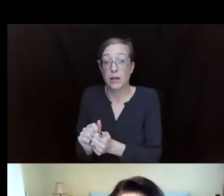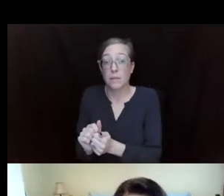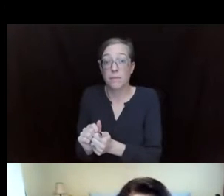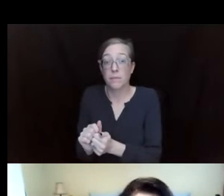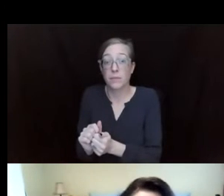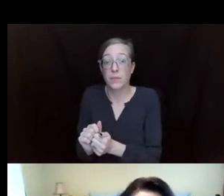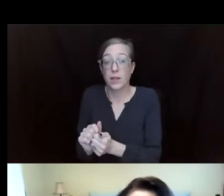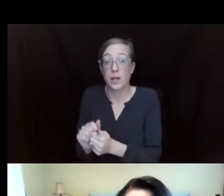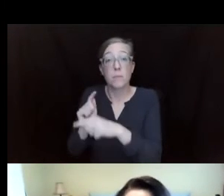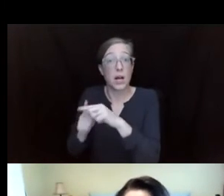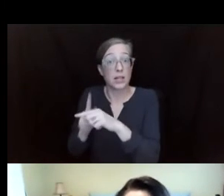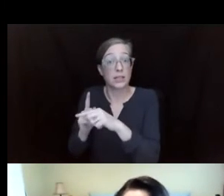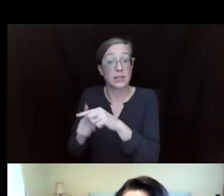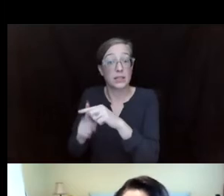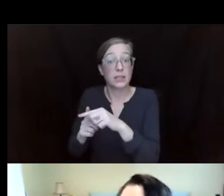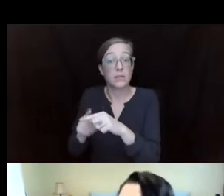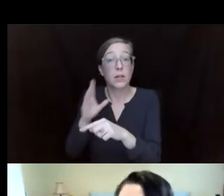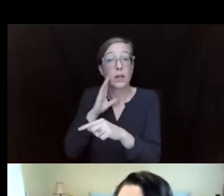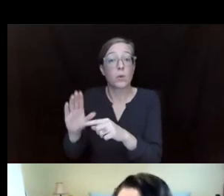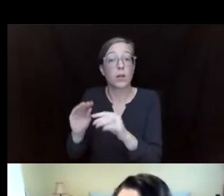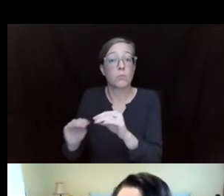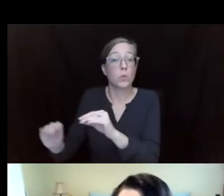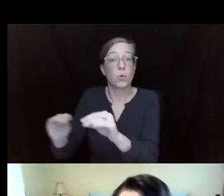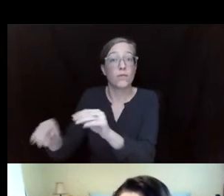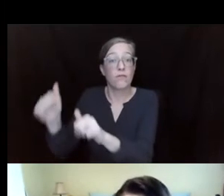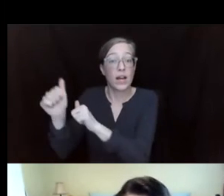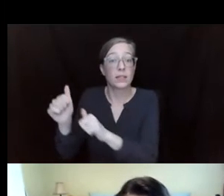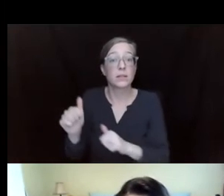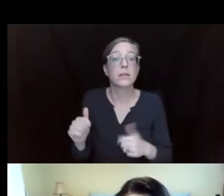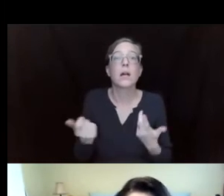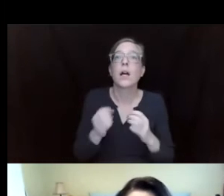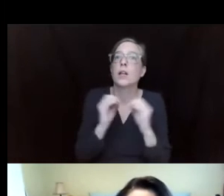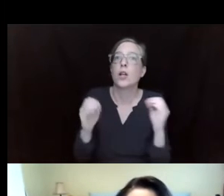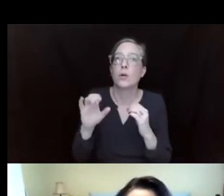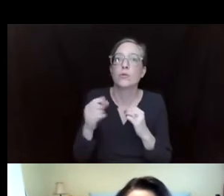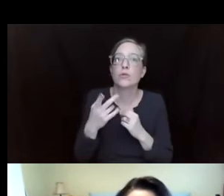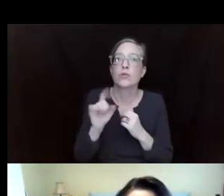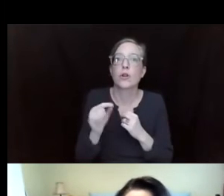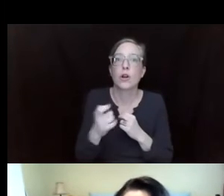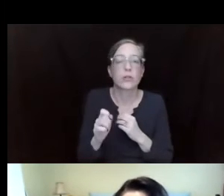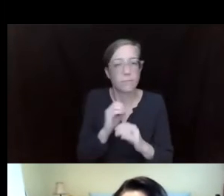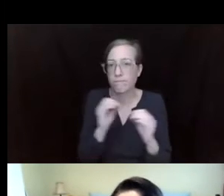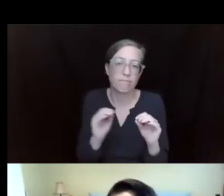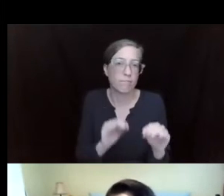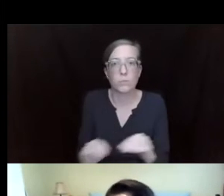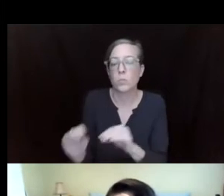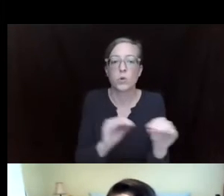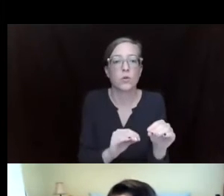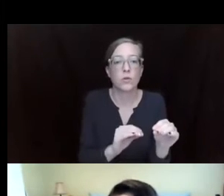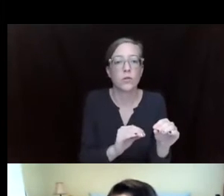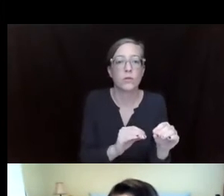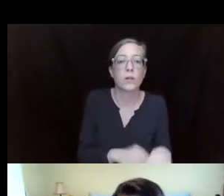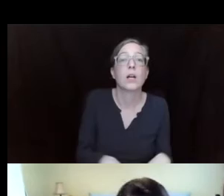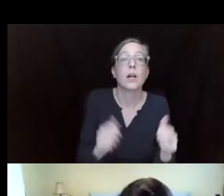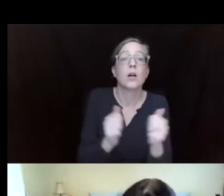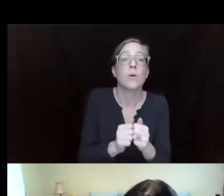slowly. A particle with no charge is not going to move due to electrophoretic. And particle with the opposite charge is going to be moving in